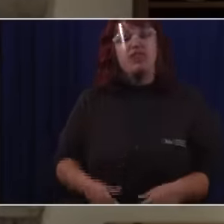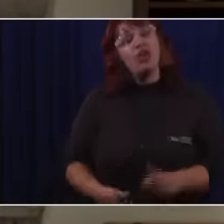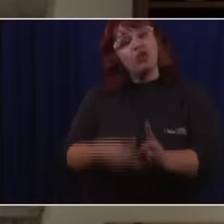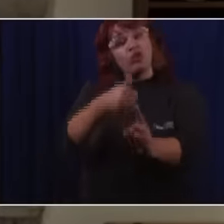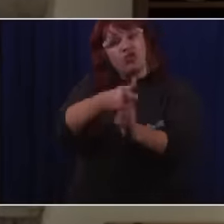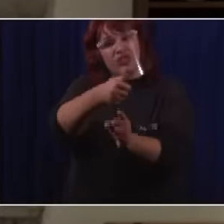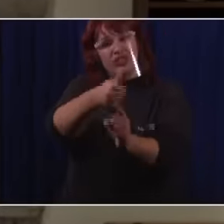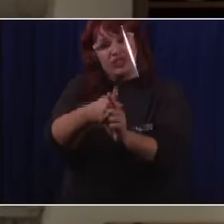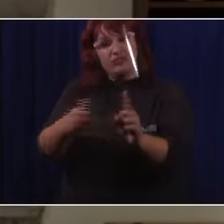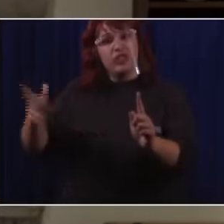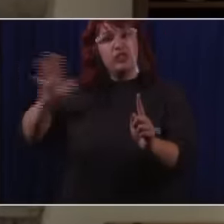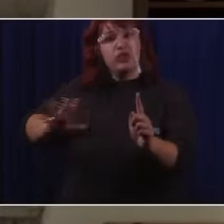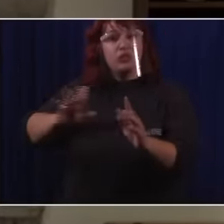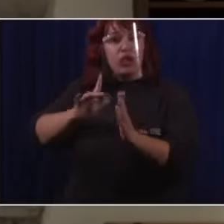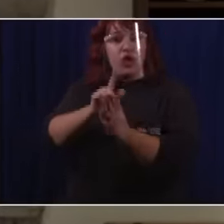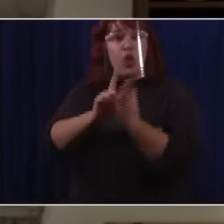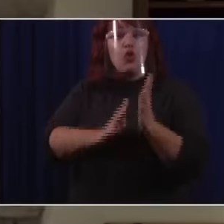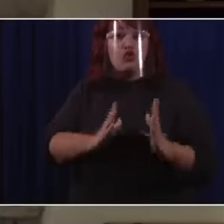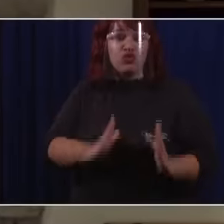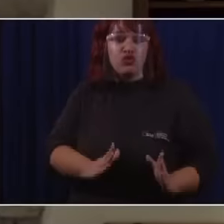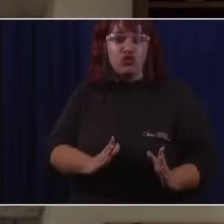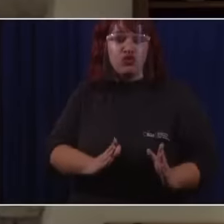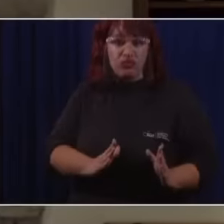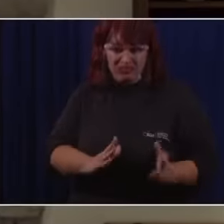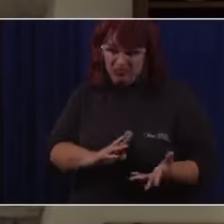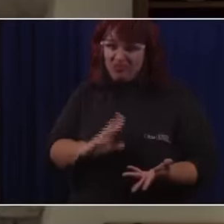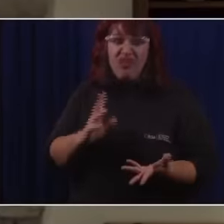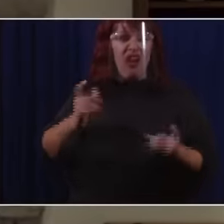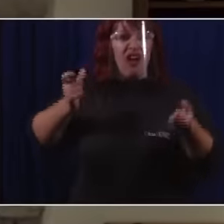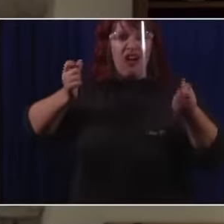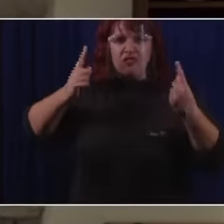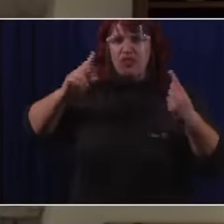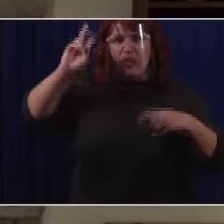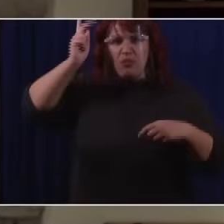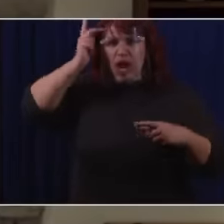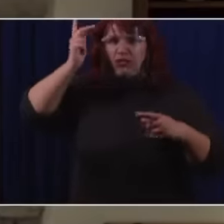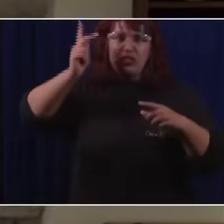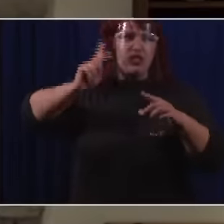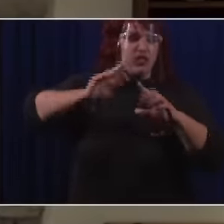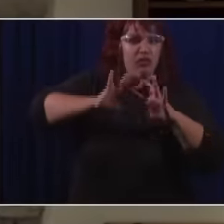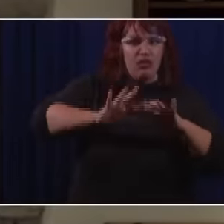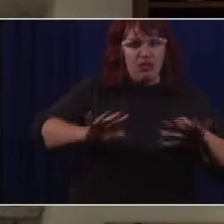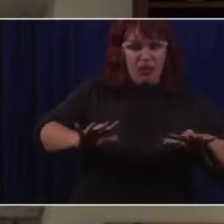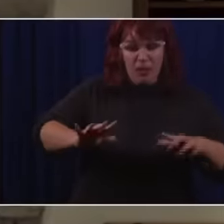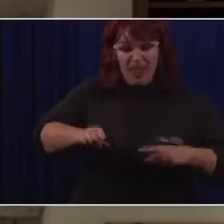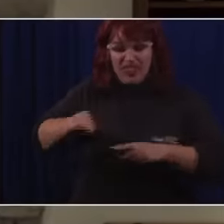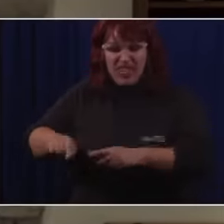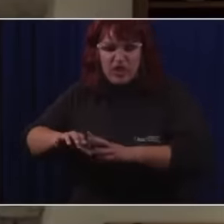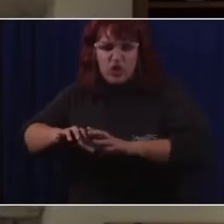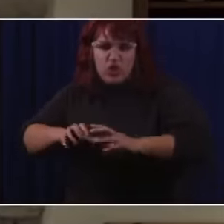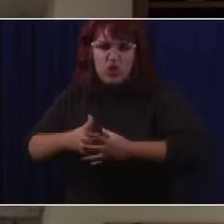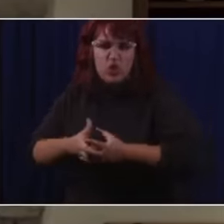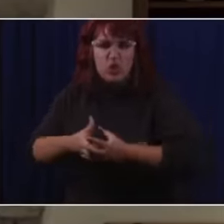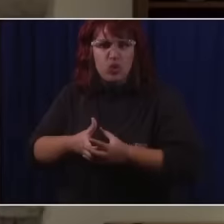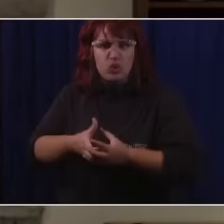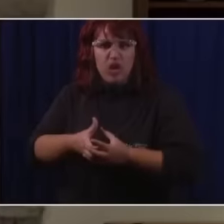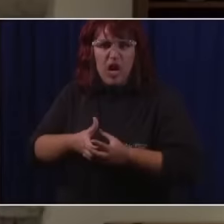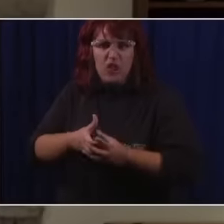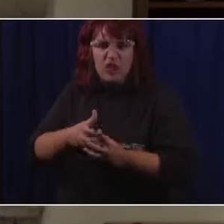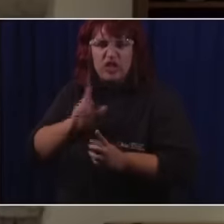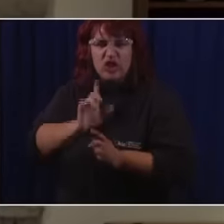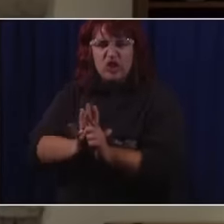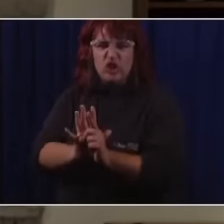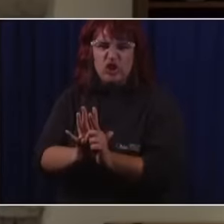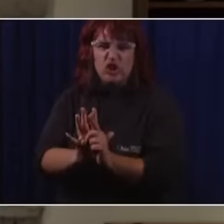court, how does this make you feel about the way this group is portraying the court and what will happen